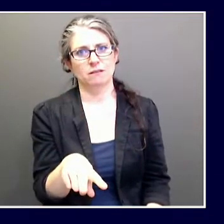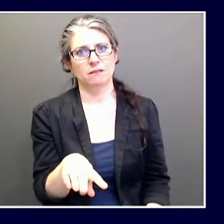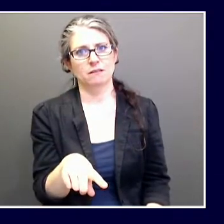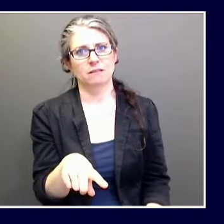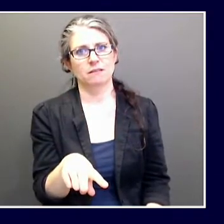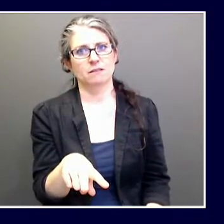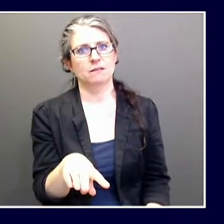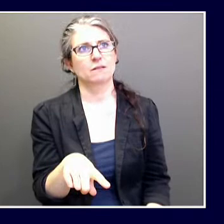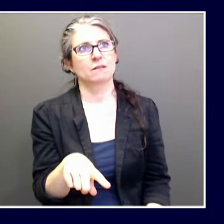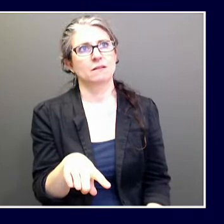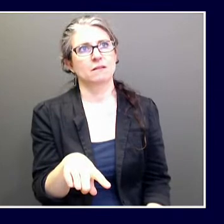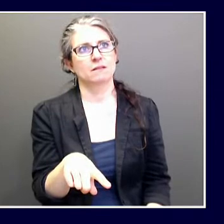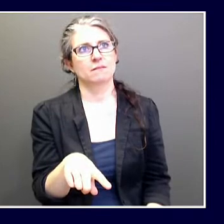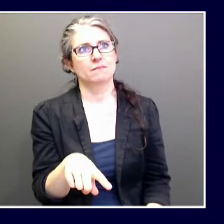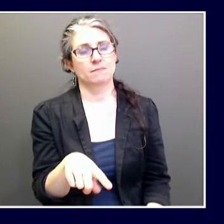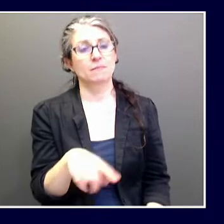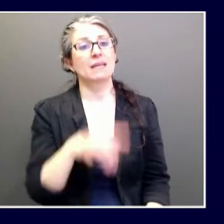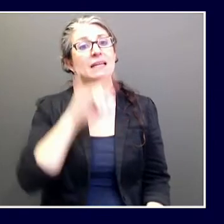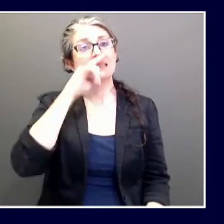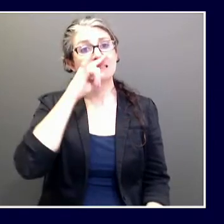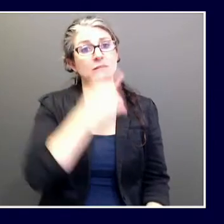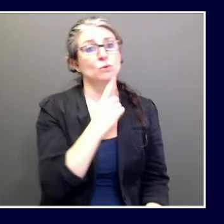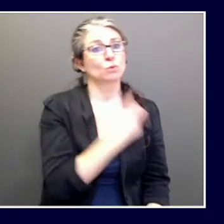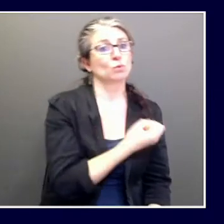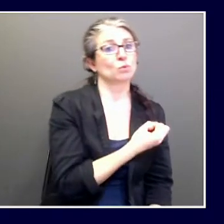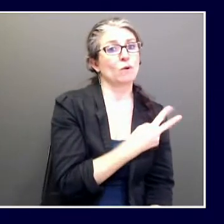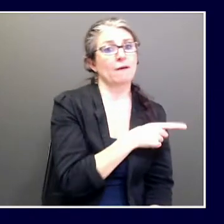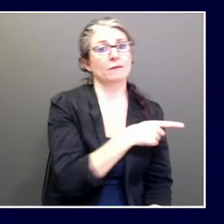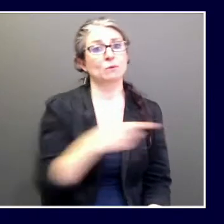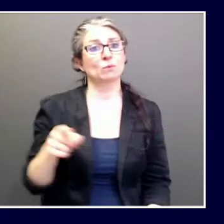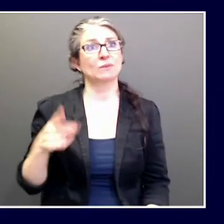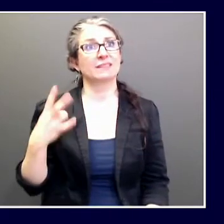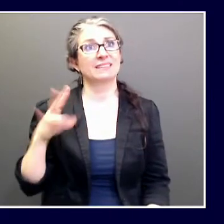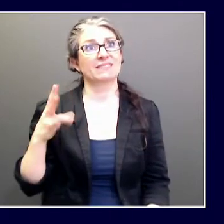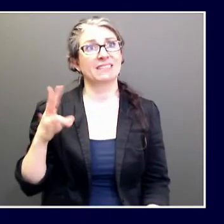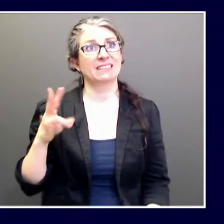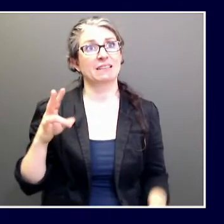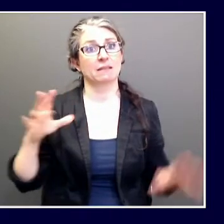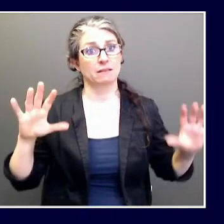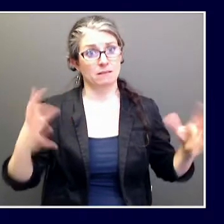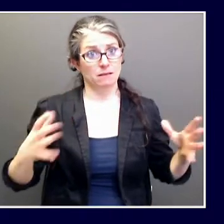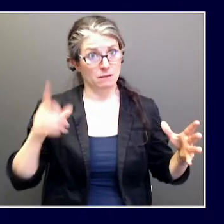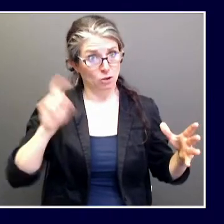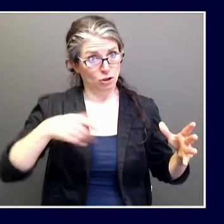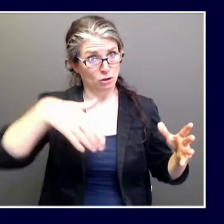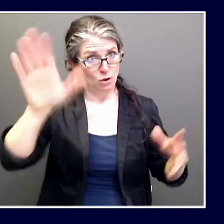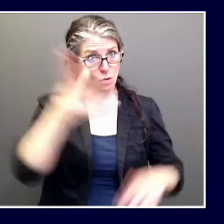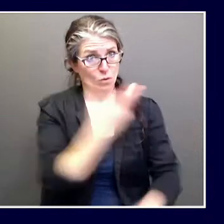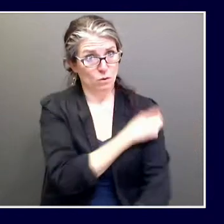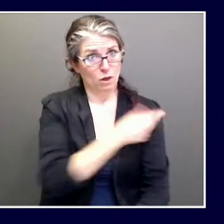to 17, is there an expectation that they will need a booster at some point?